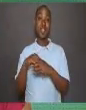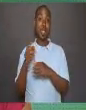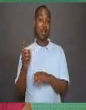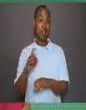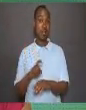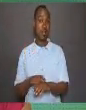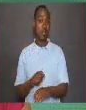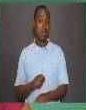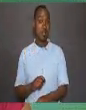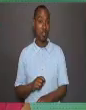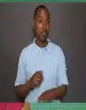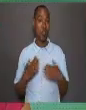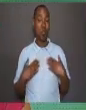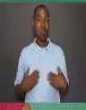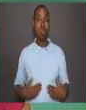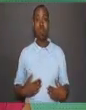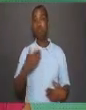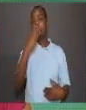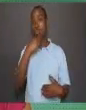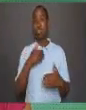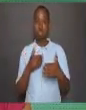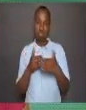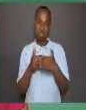close to body temperature.